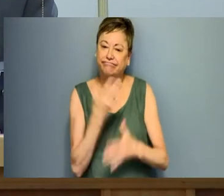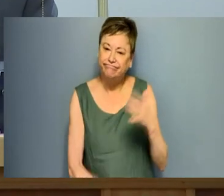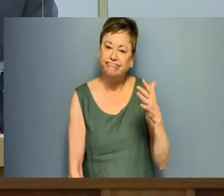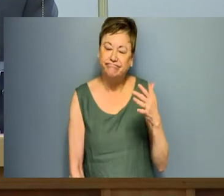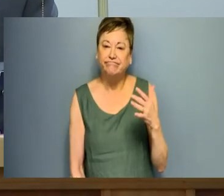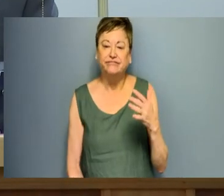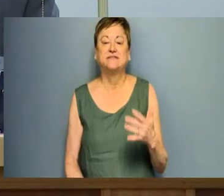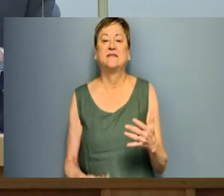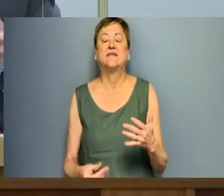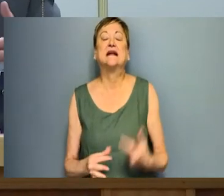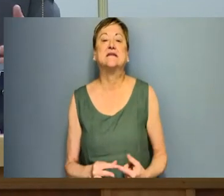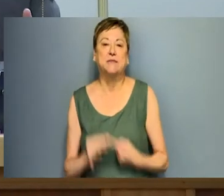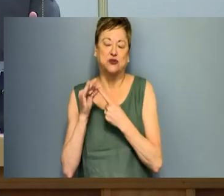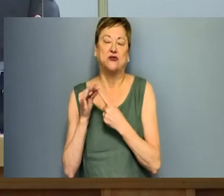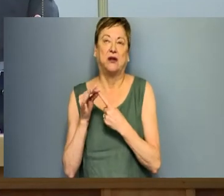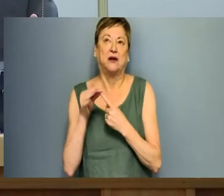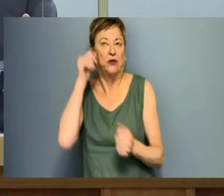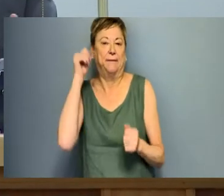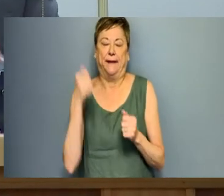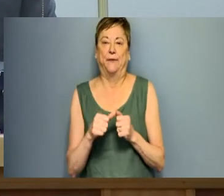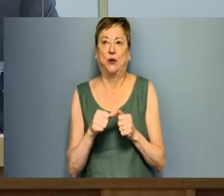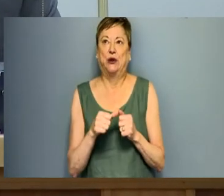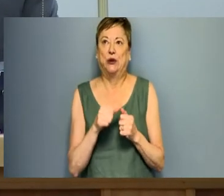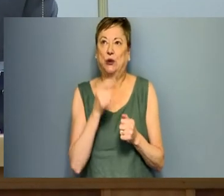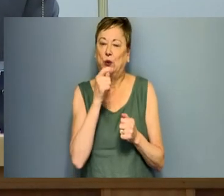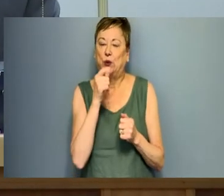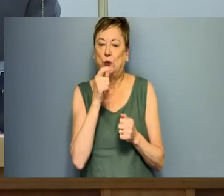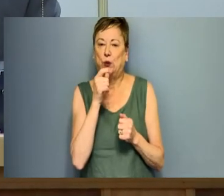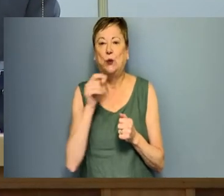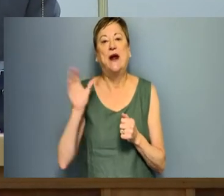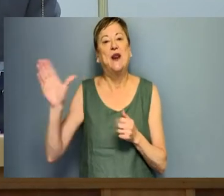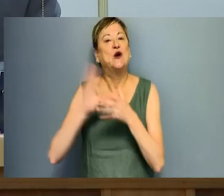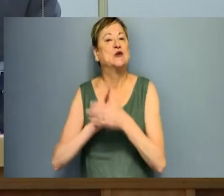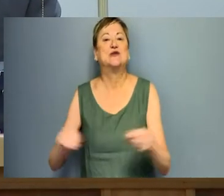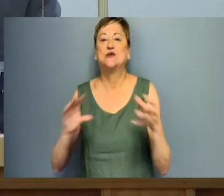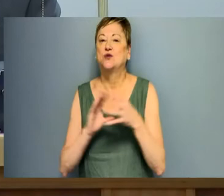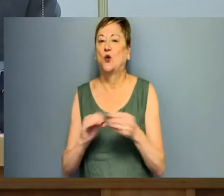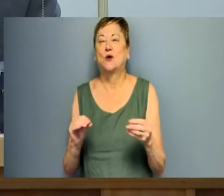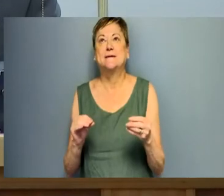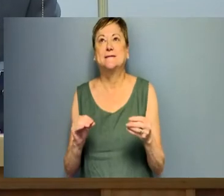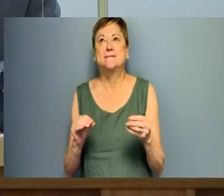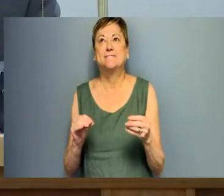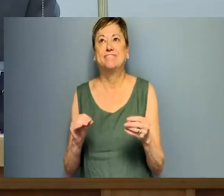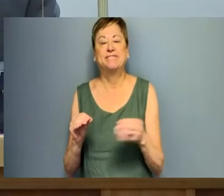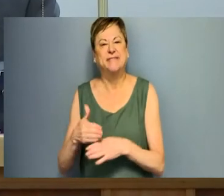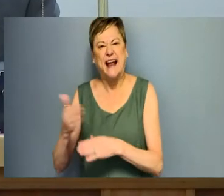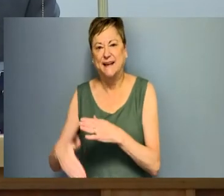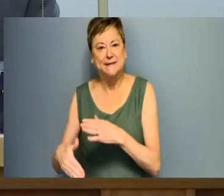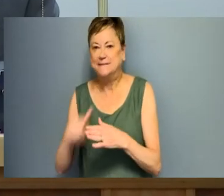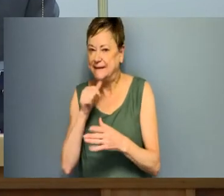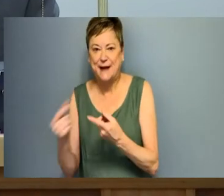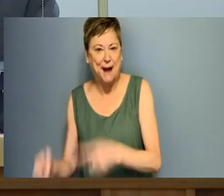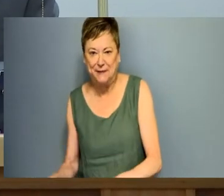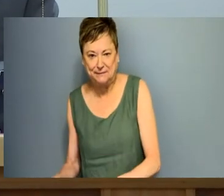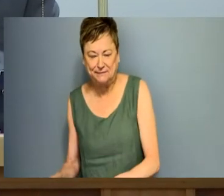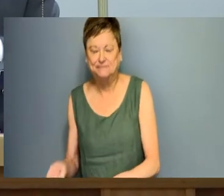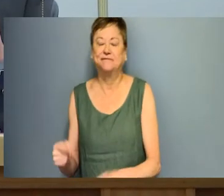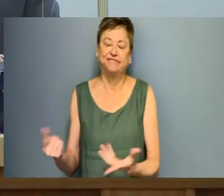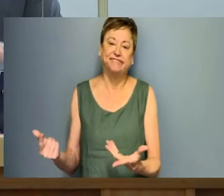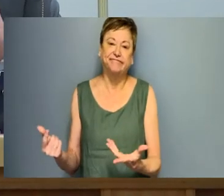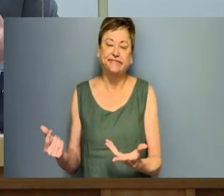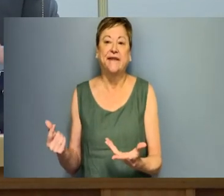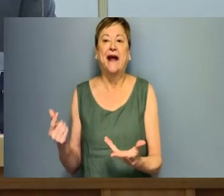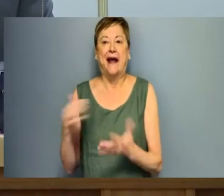especially thinking about those whose stories didn't get an ending, and how many of